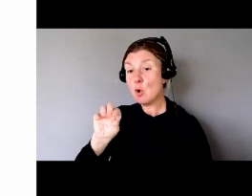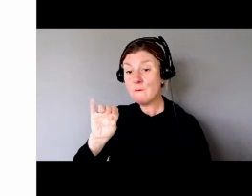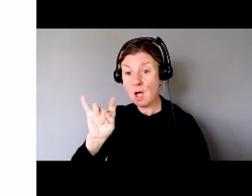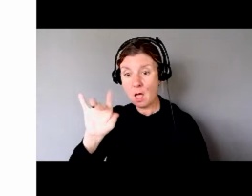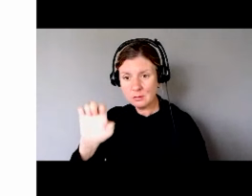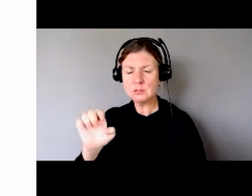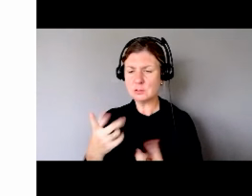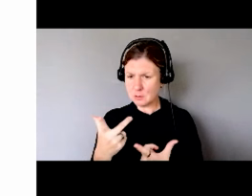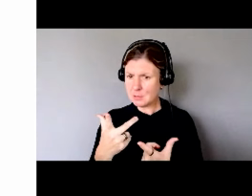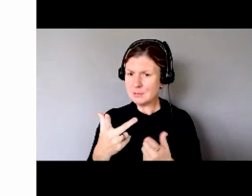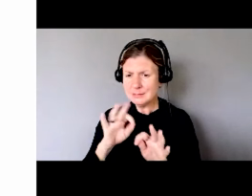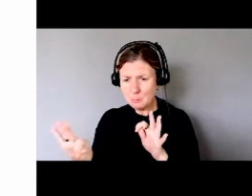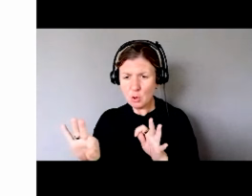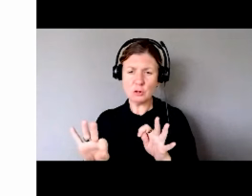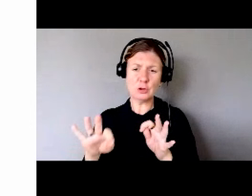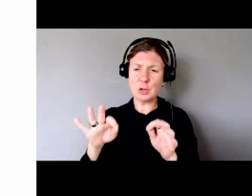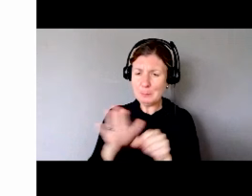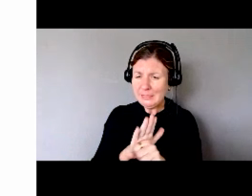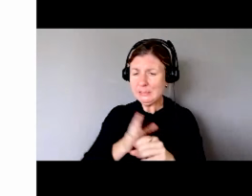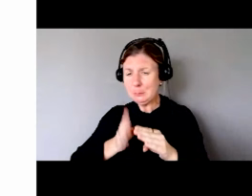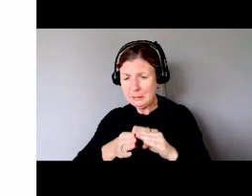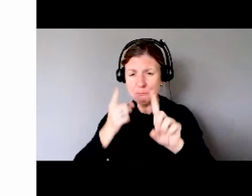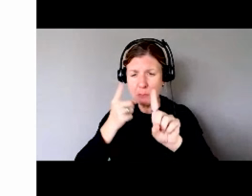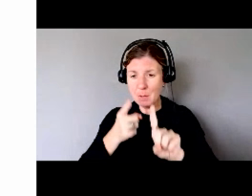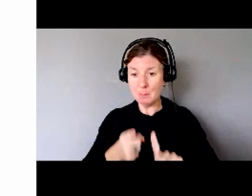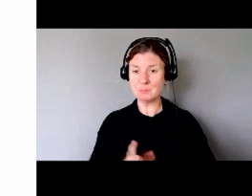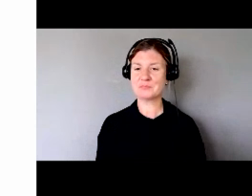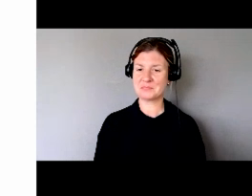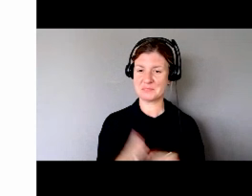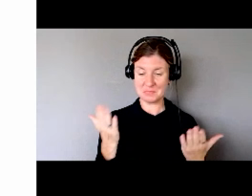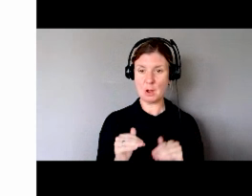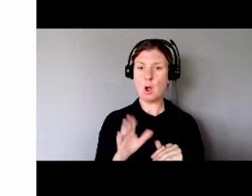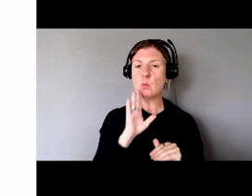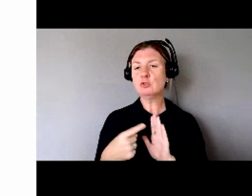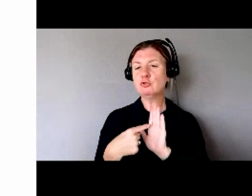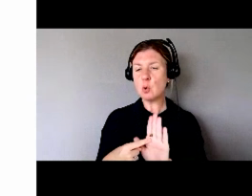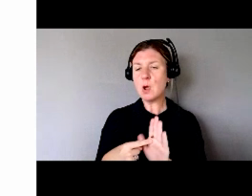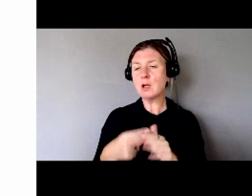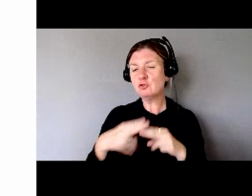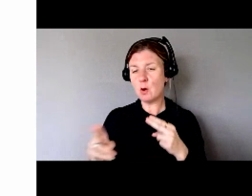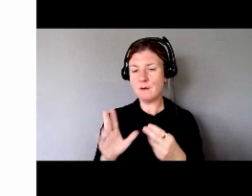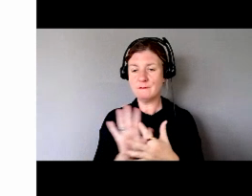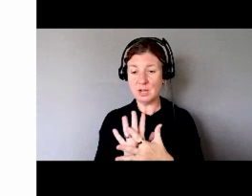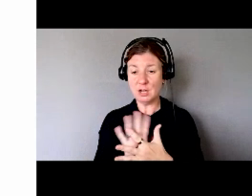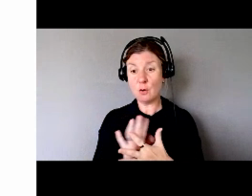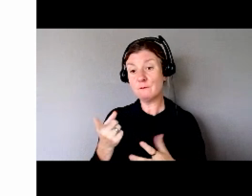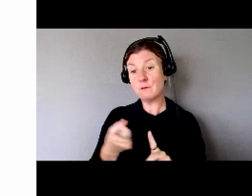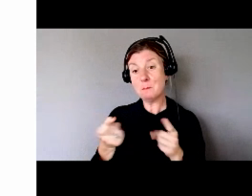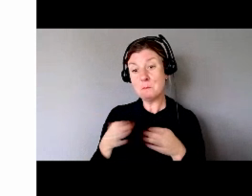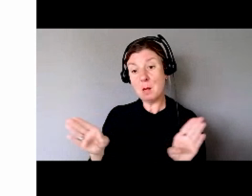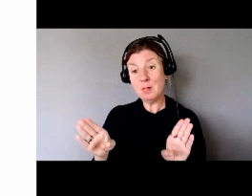to share a video demonstration prepared by Public Art Coordinator Helen Hugh on how to use